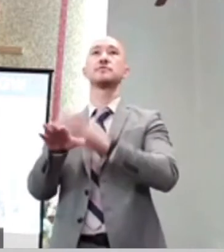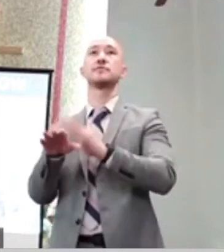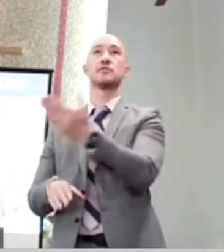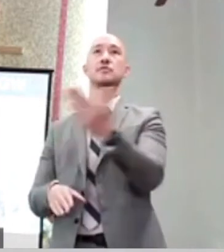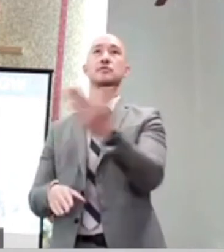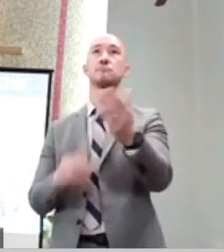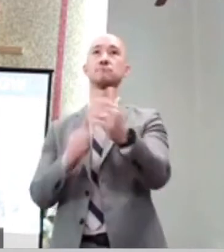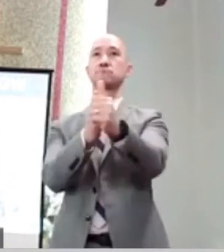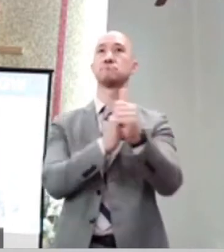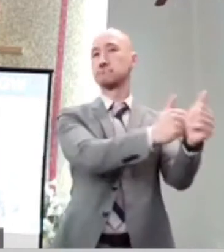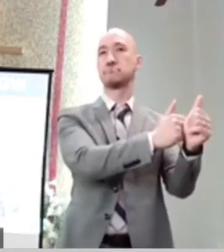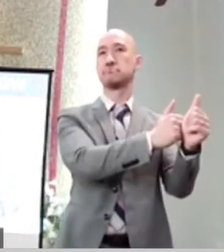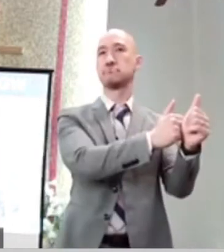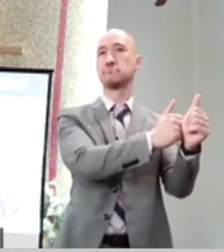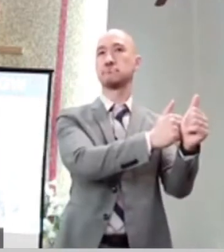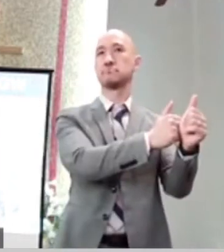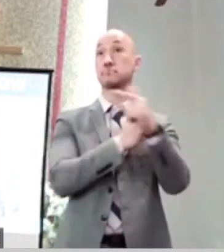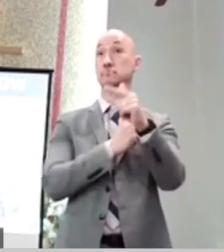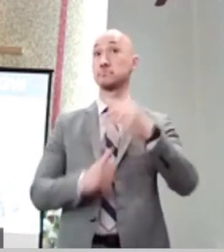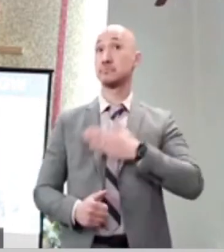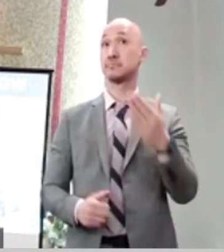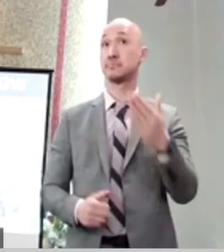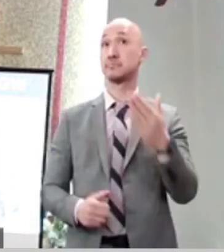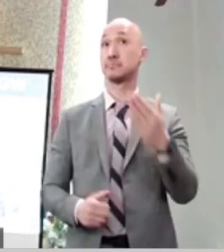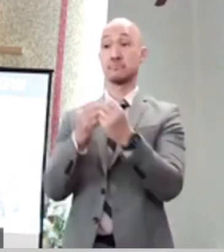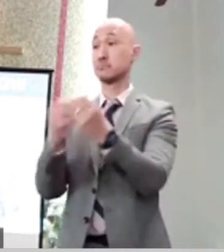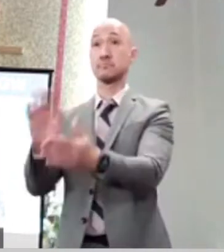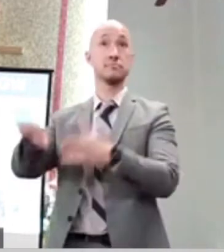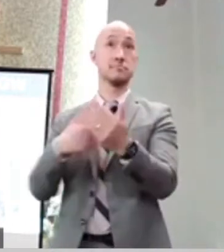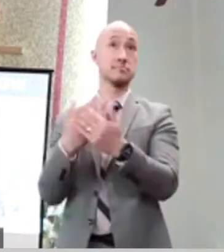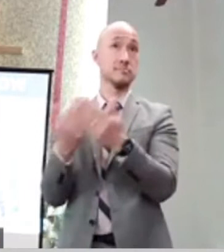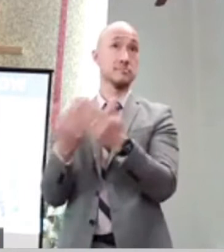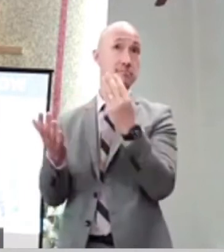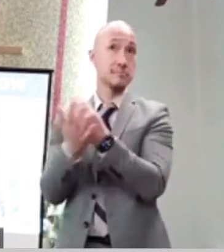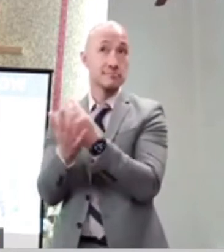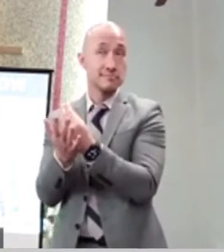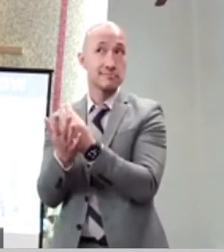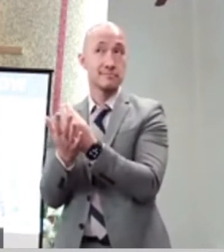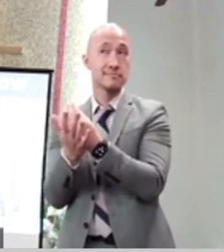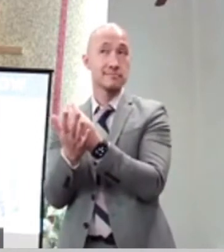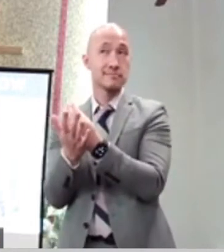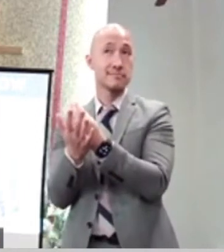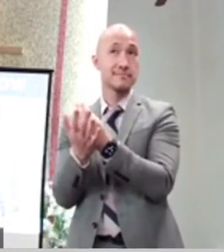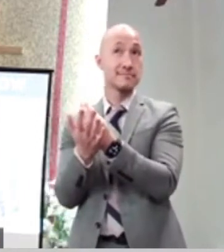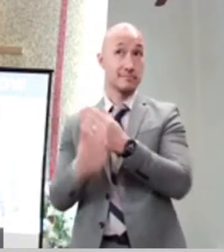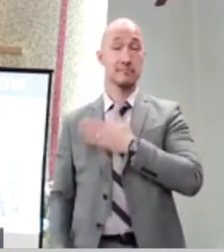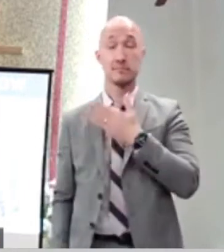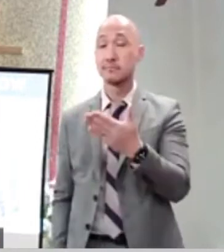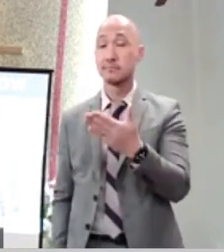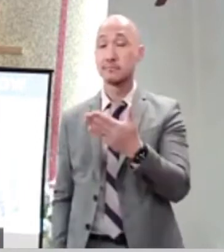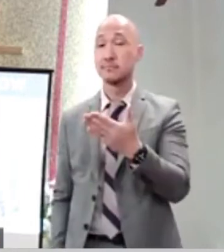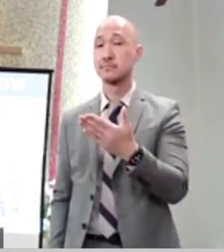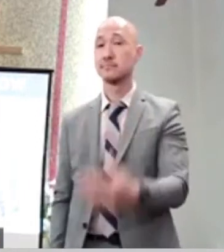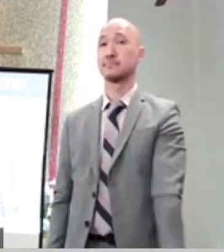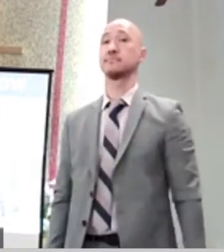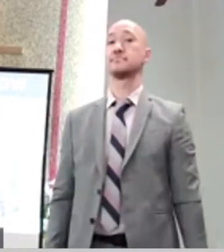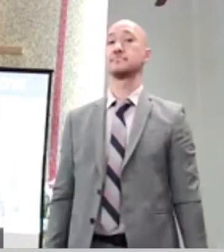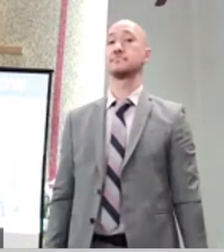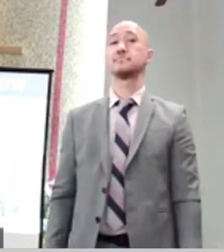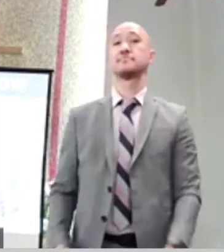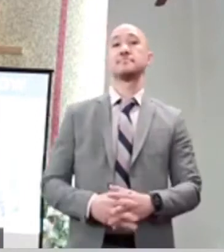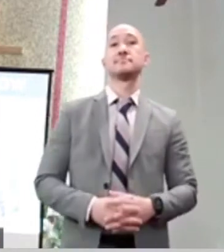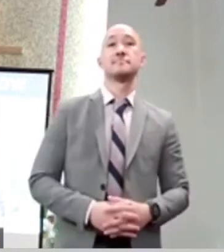a disciple of Jesus? That's the challenge Levi is facing at this point in time. Not only does it